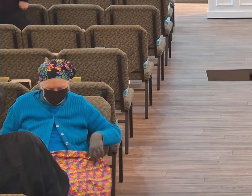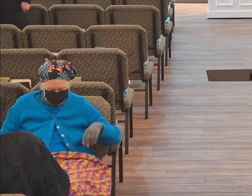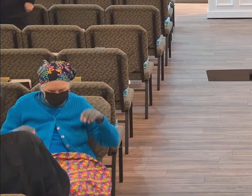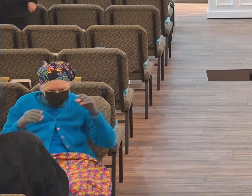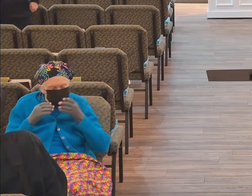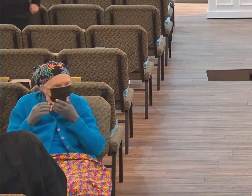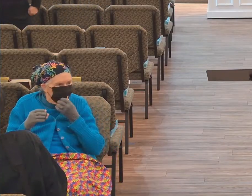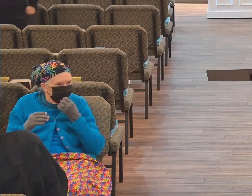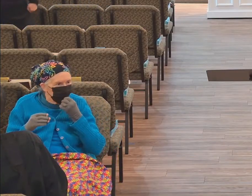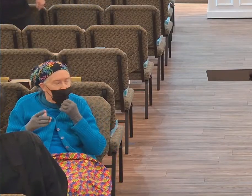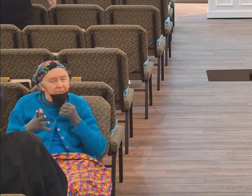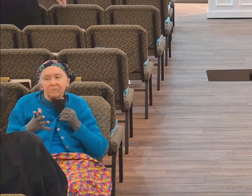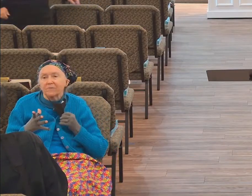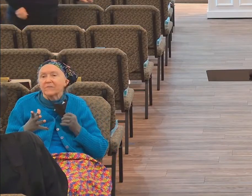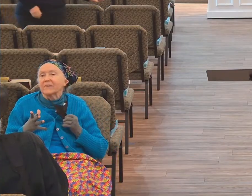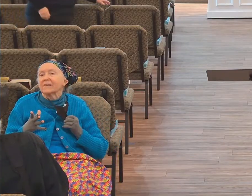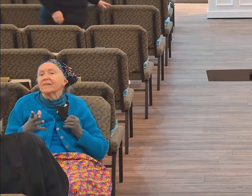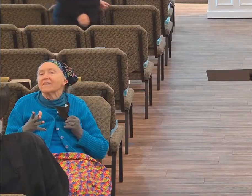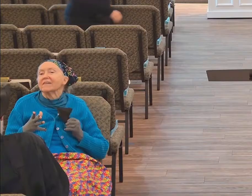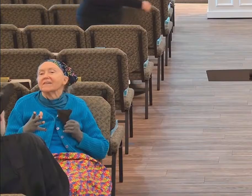How we doing this morning?